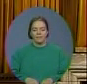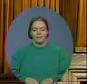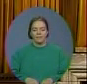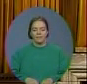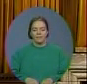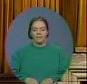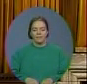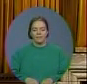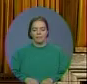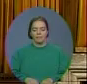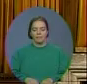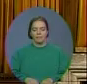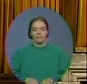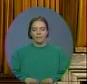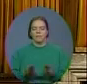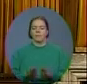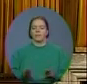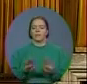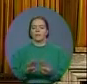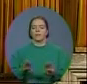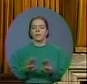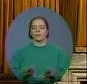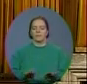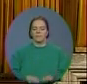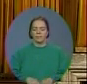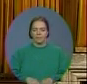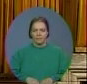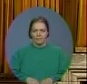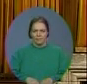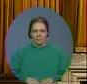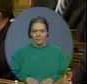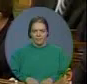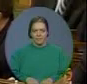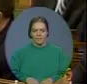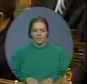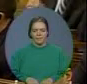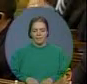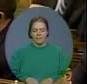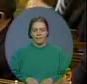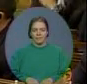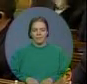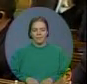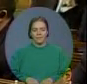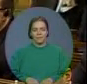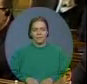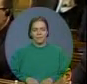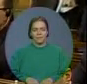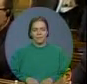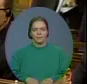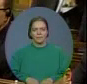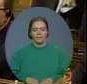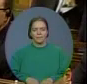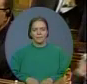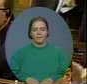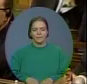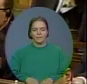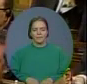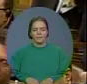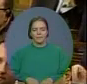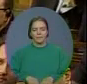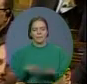Order. Order. The Honourable Government House Leader. Mr. Speaker, from time immemorial, their game has been a cynical